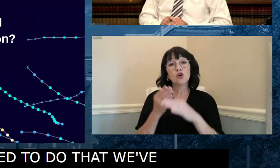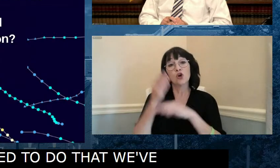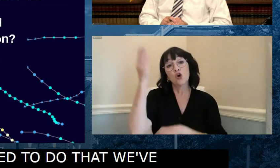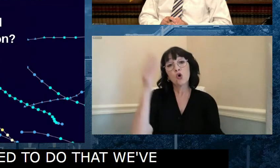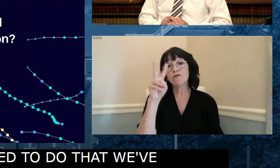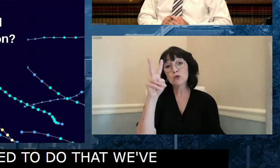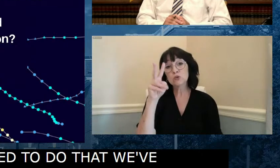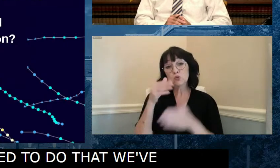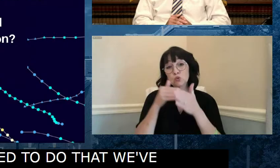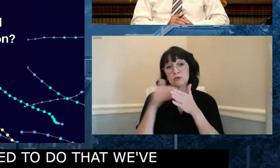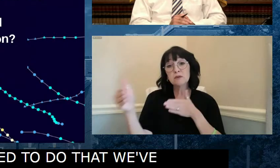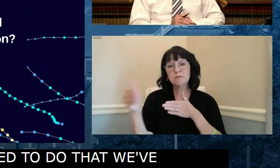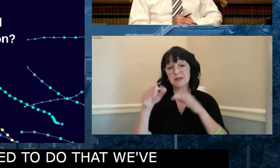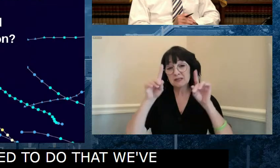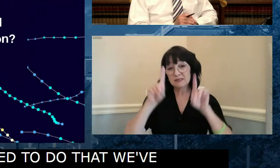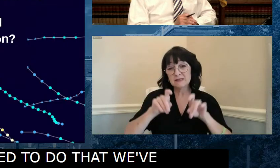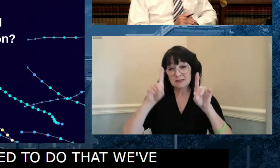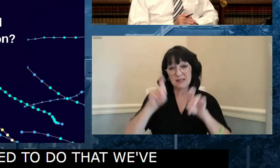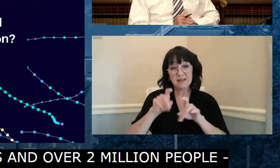million tests,